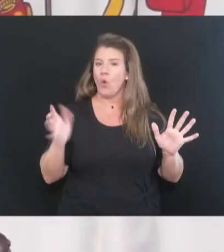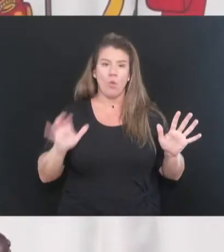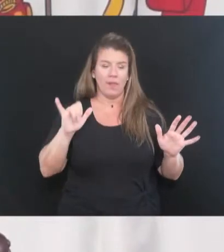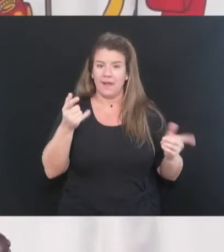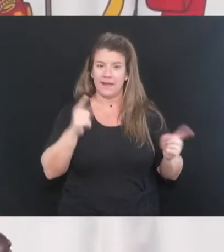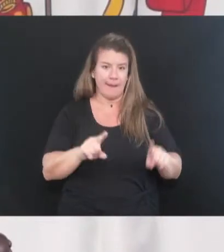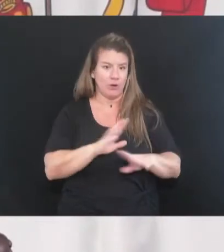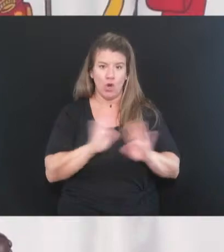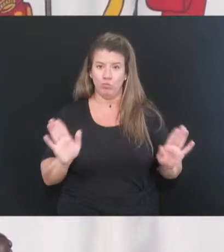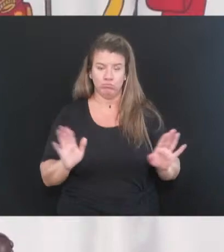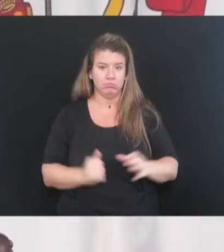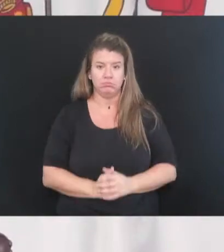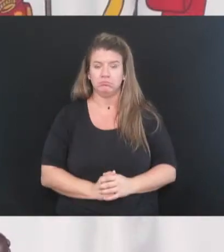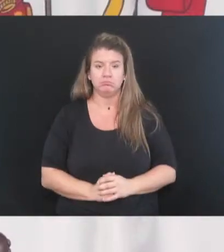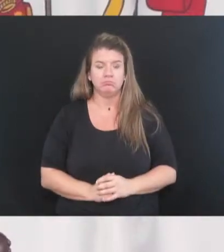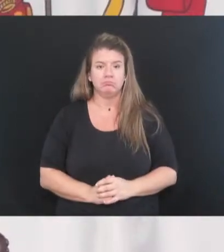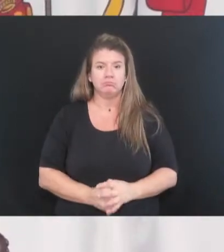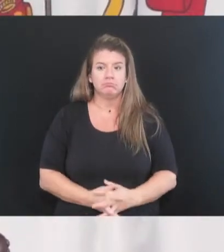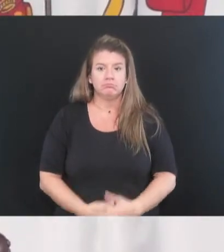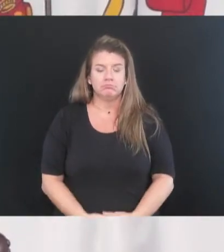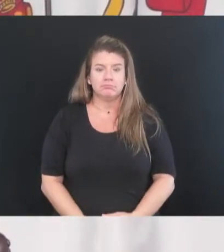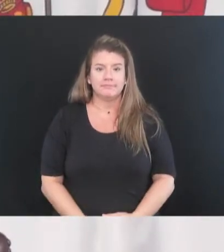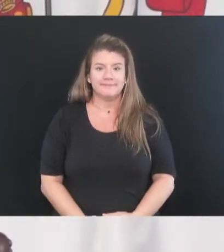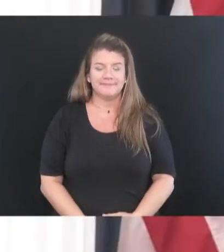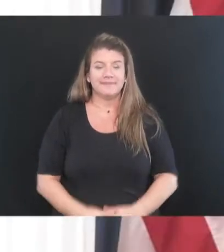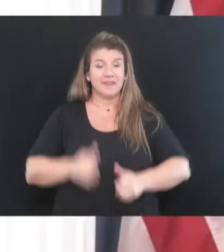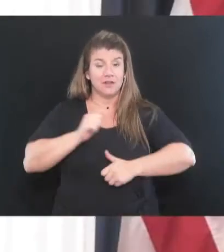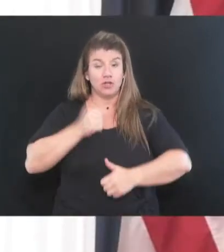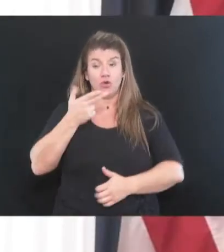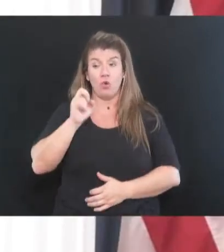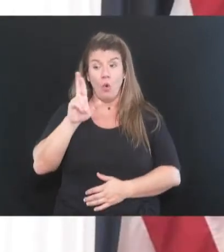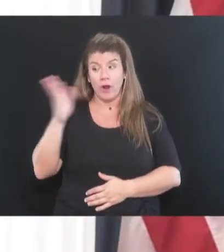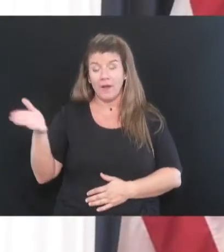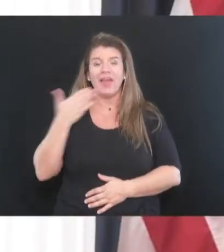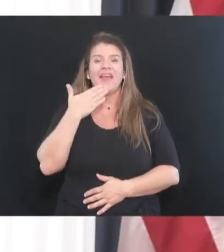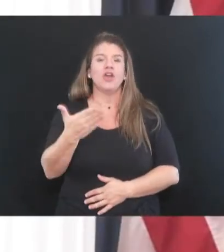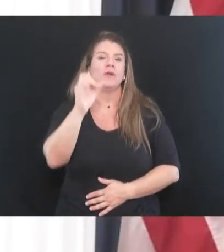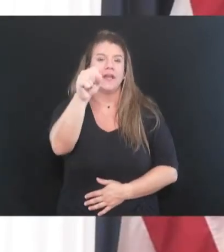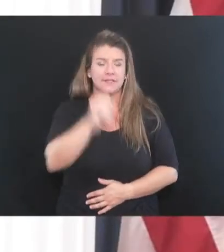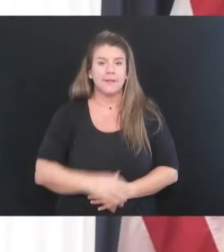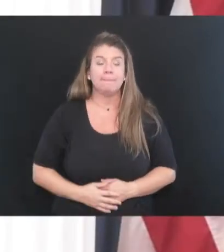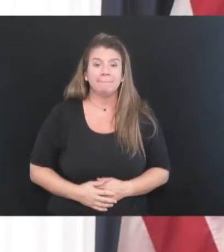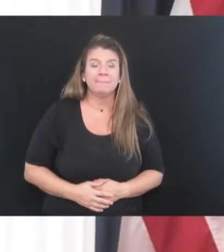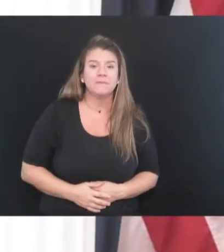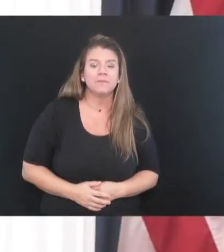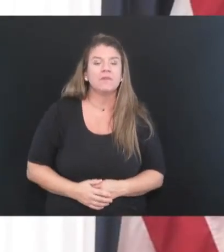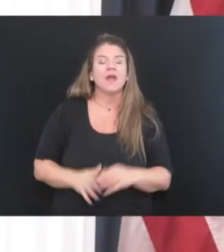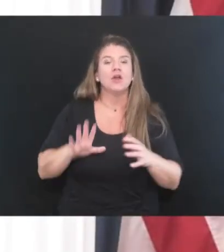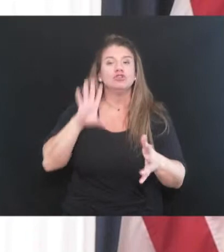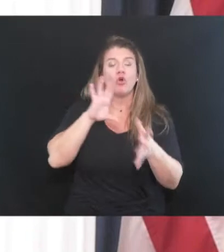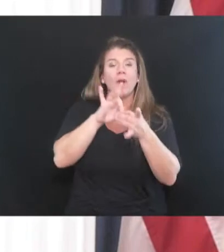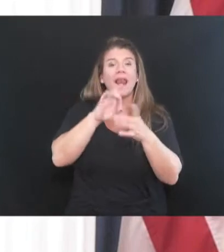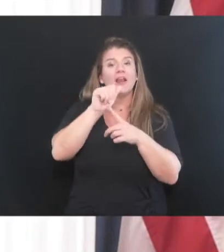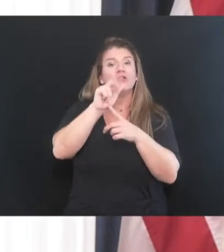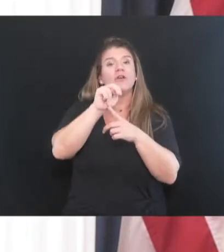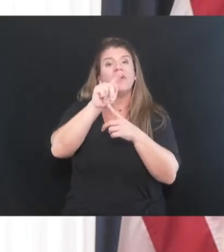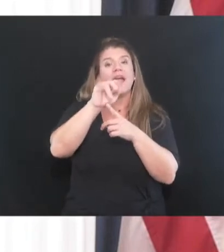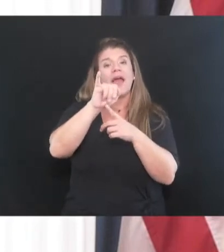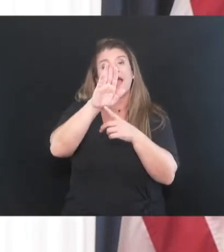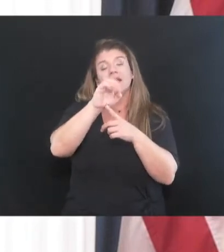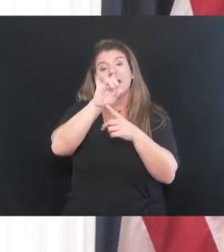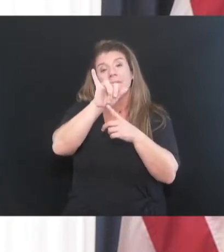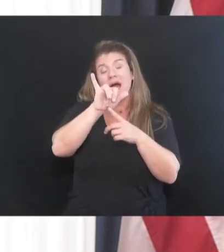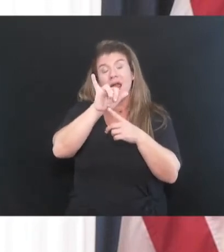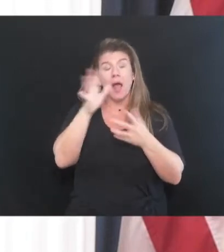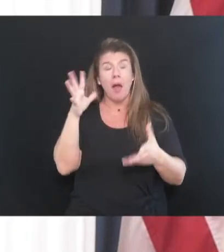get to that, but General Hoyer. Yes, sir. Thank you, Governor. So, David, related to the antibody piece, part of what